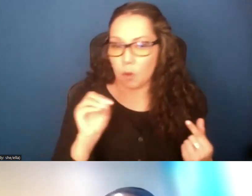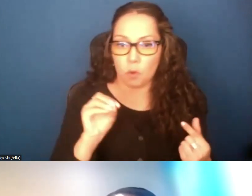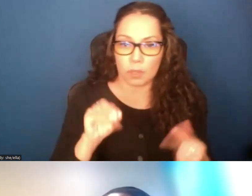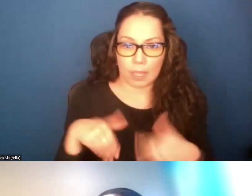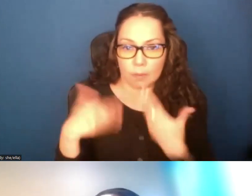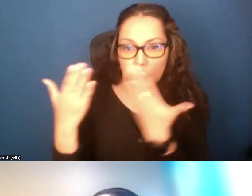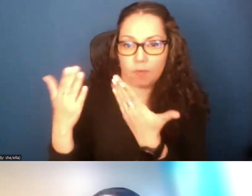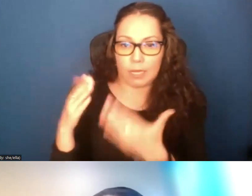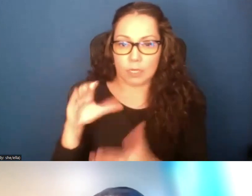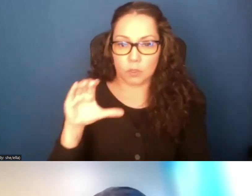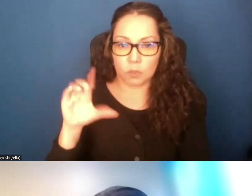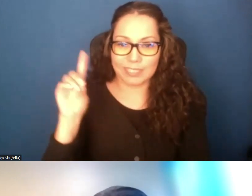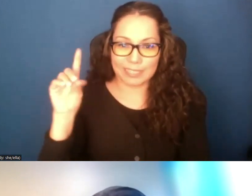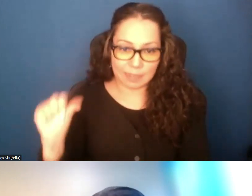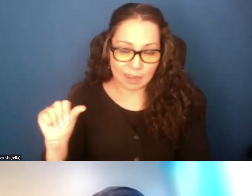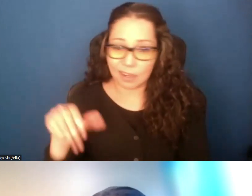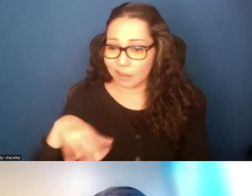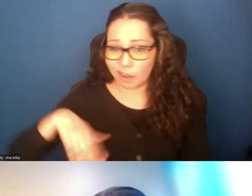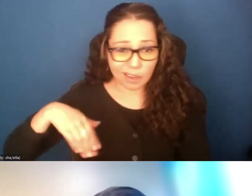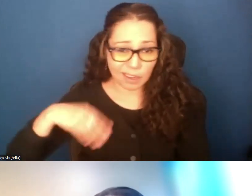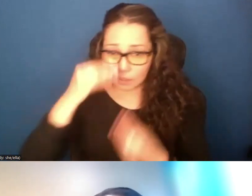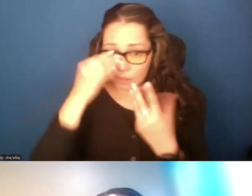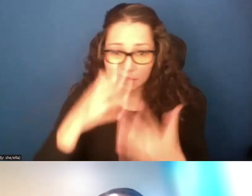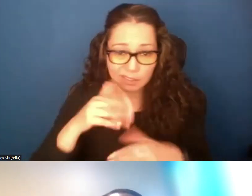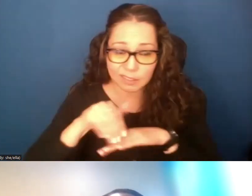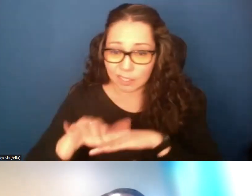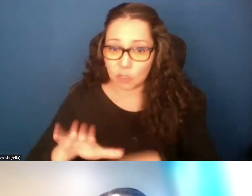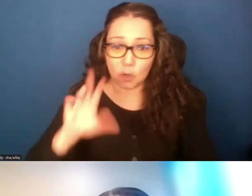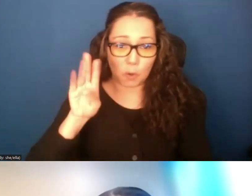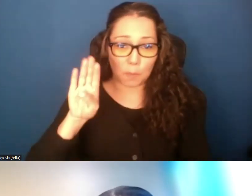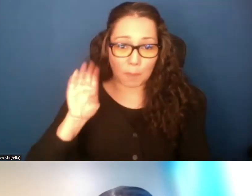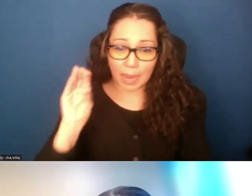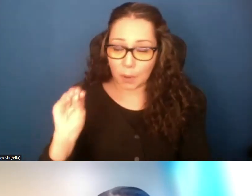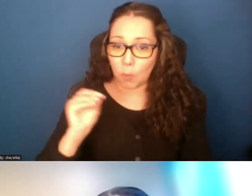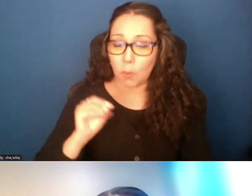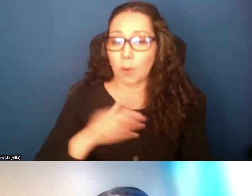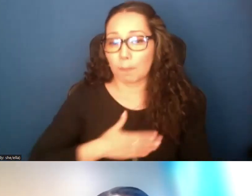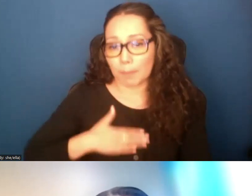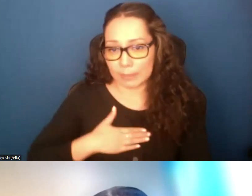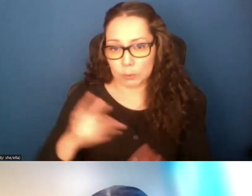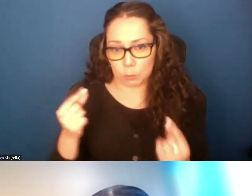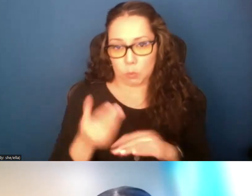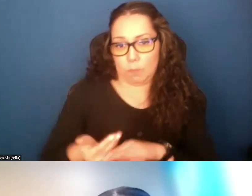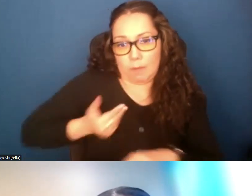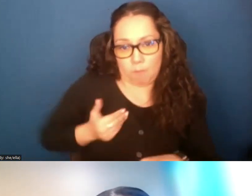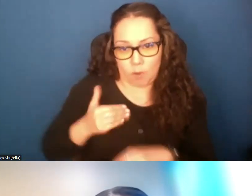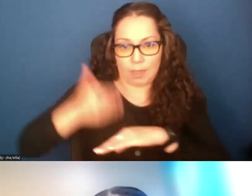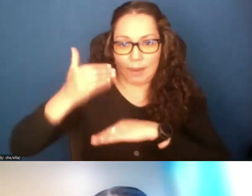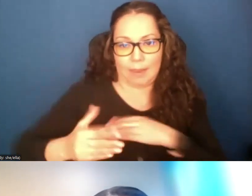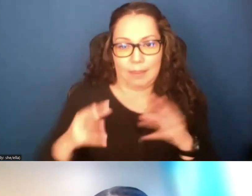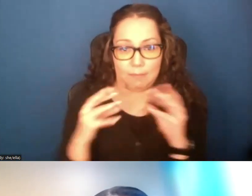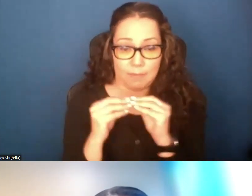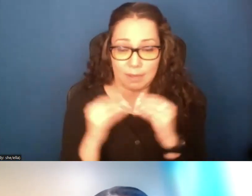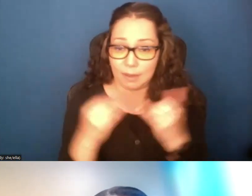So if you haven't sent your bio in, we invite you to do so before the next meeting. At this time,